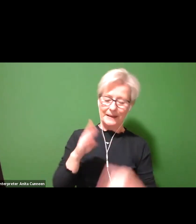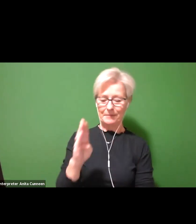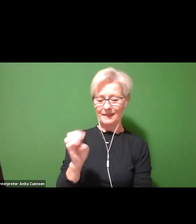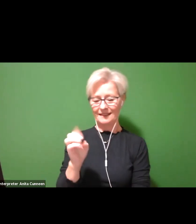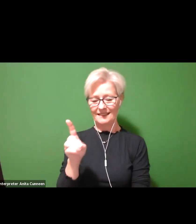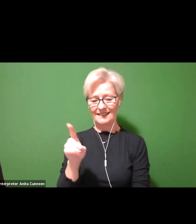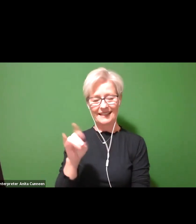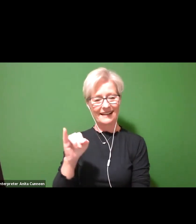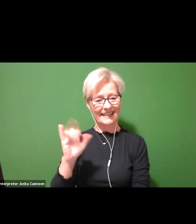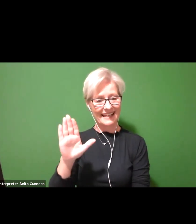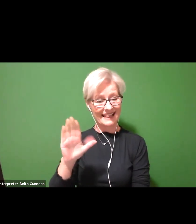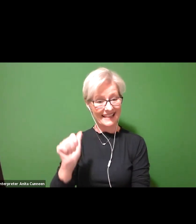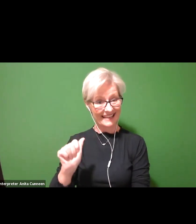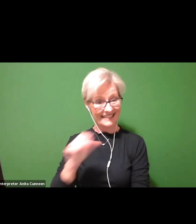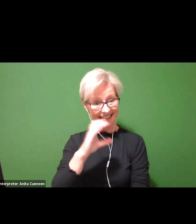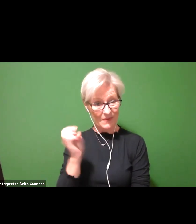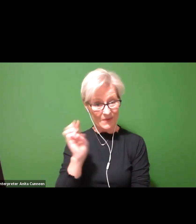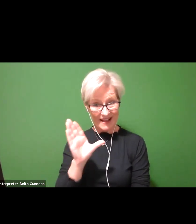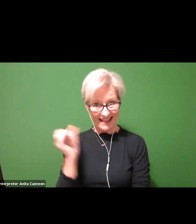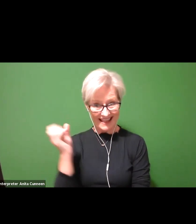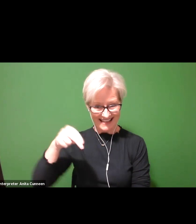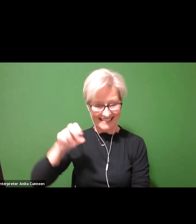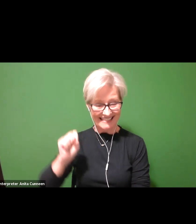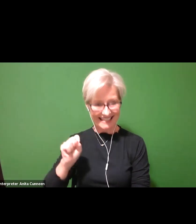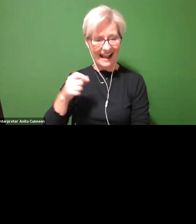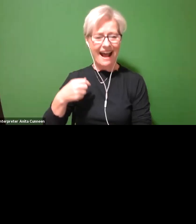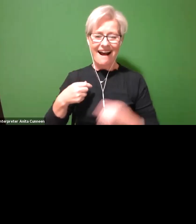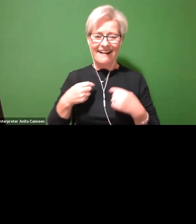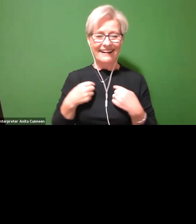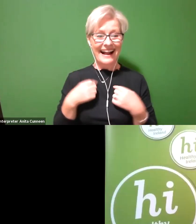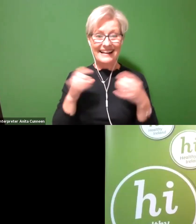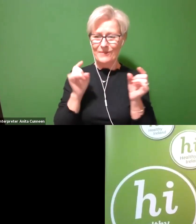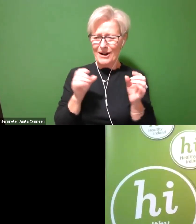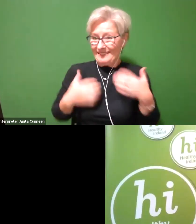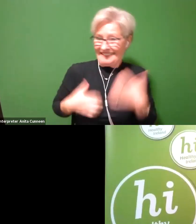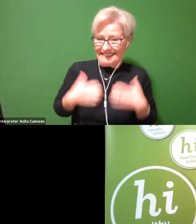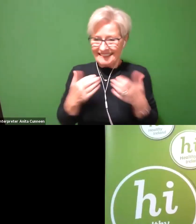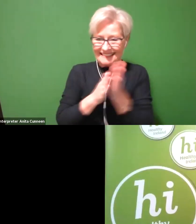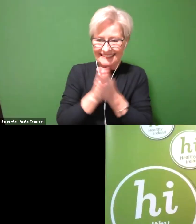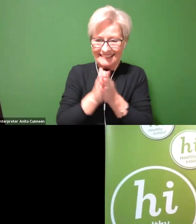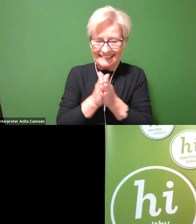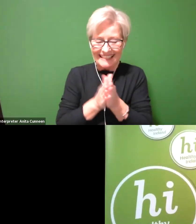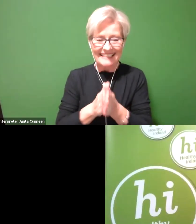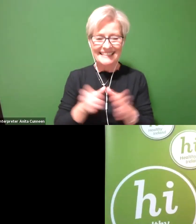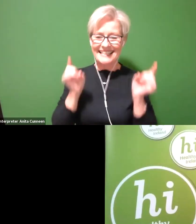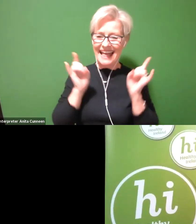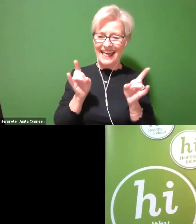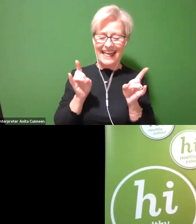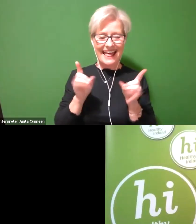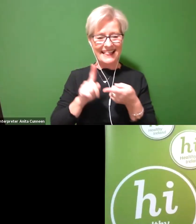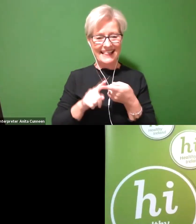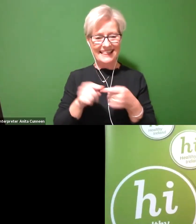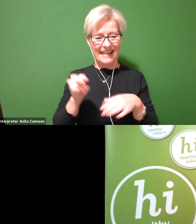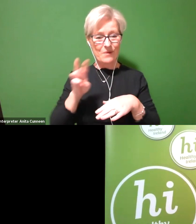evening. We're all very excited here in Health and Wellbeing, HSE Midwest Community Healthcare Area, who are your hosts for the